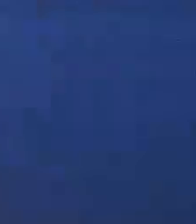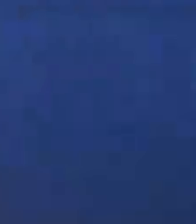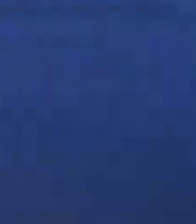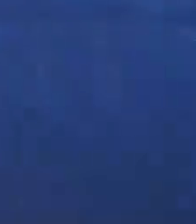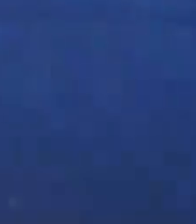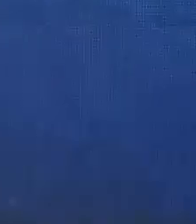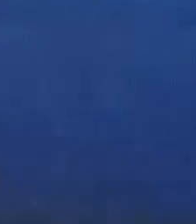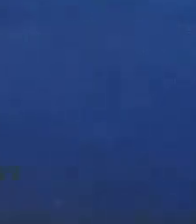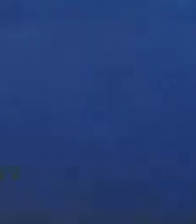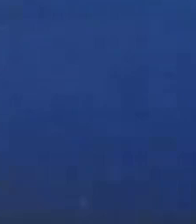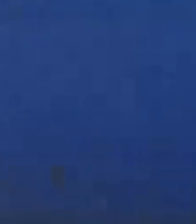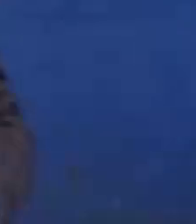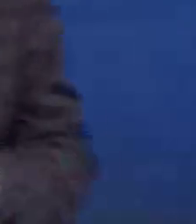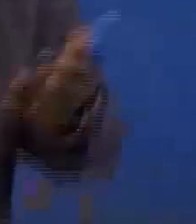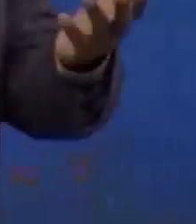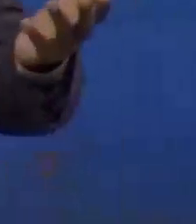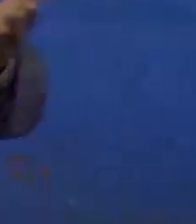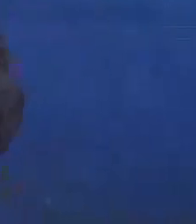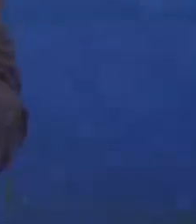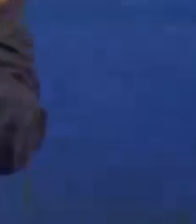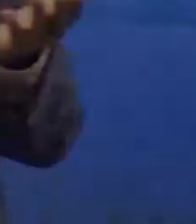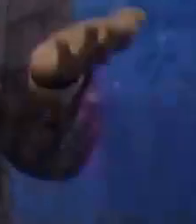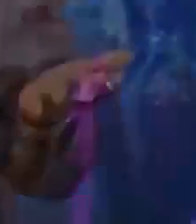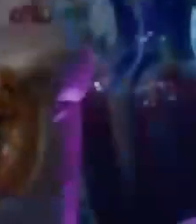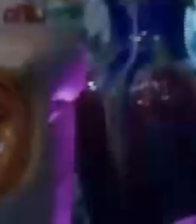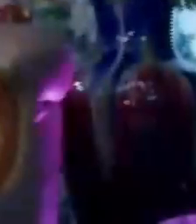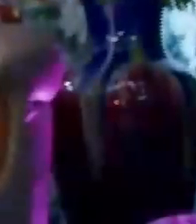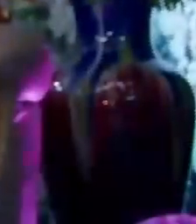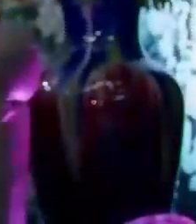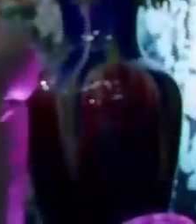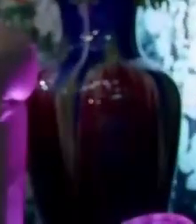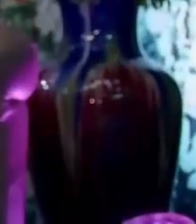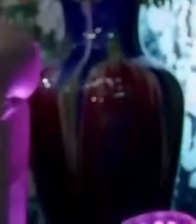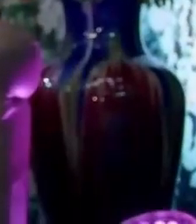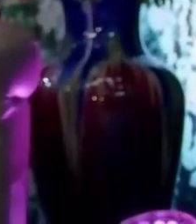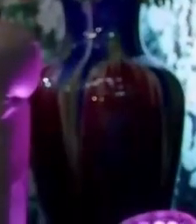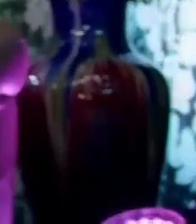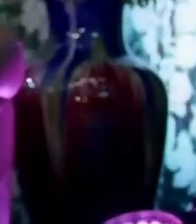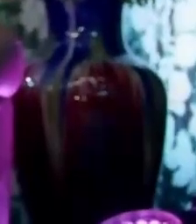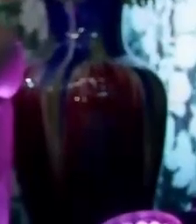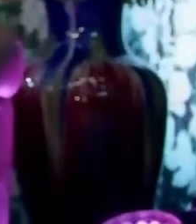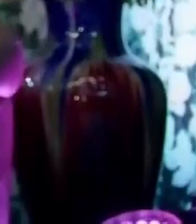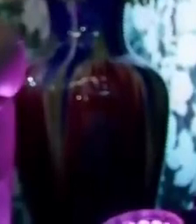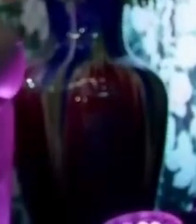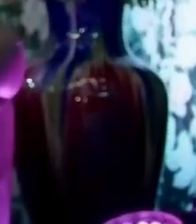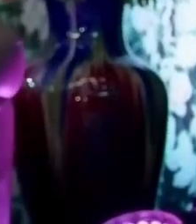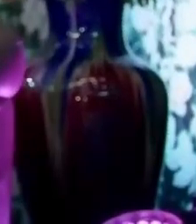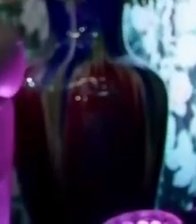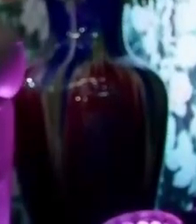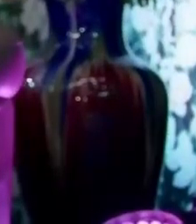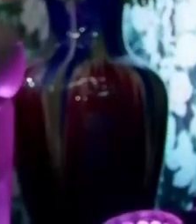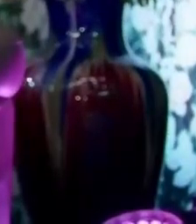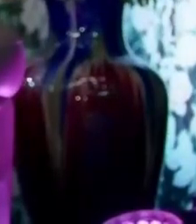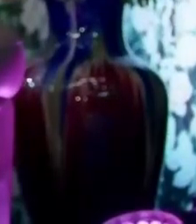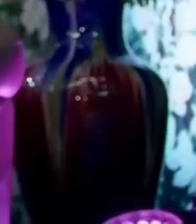cleansed with the blood of Jesus, the blood of the Lamb, without blemish